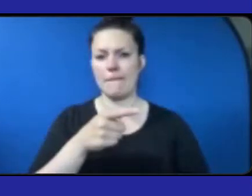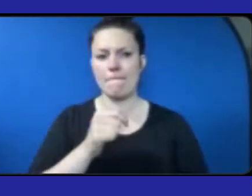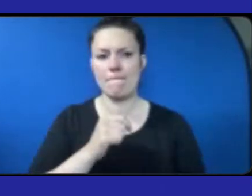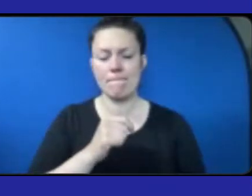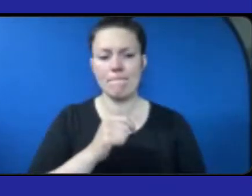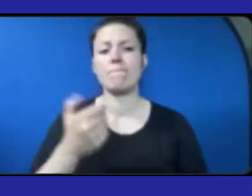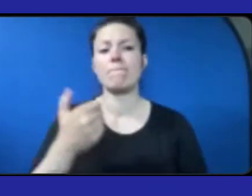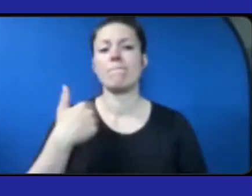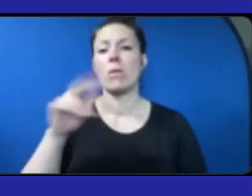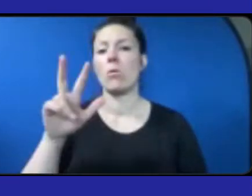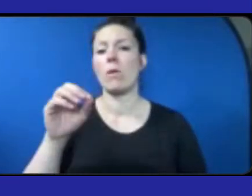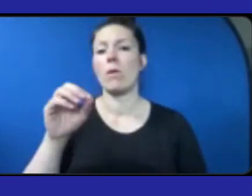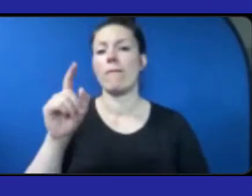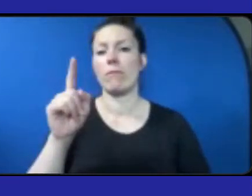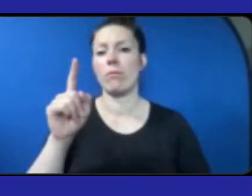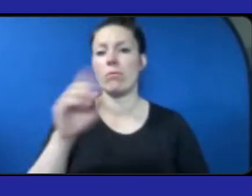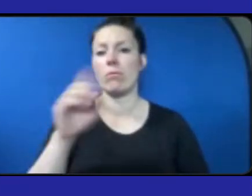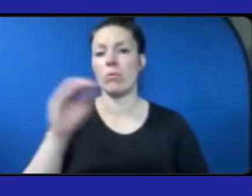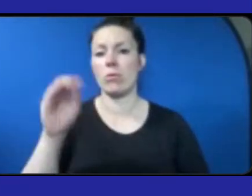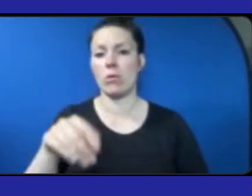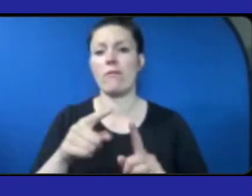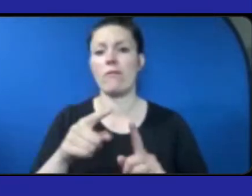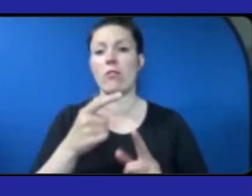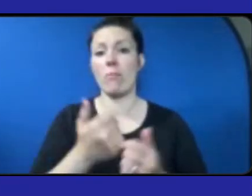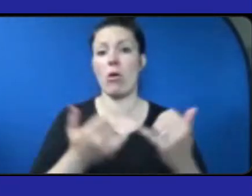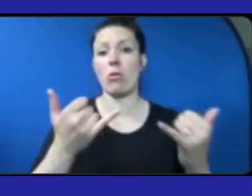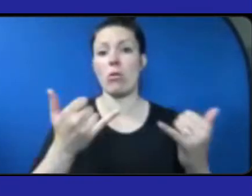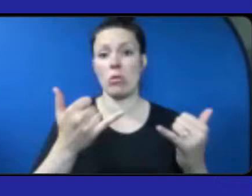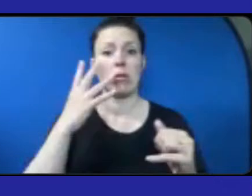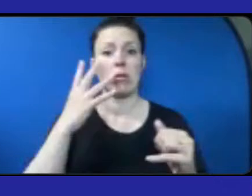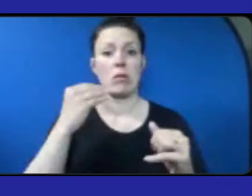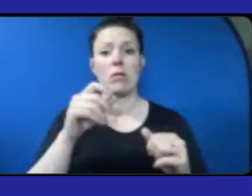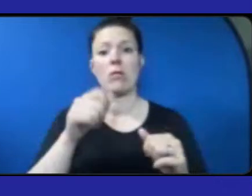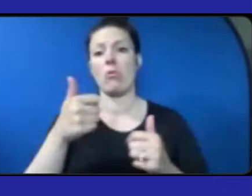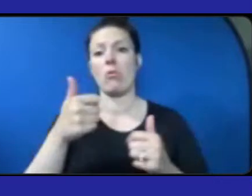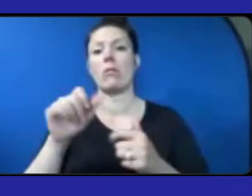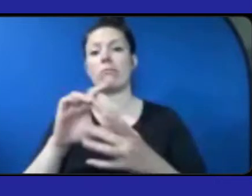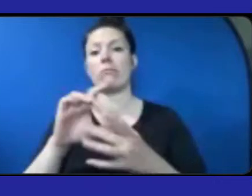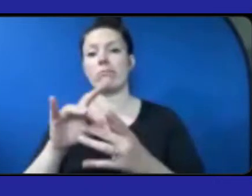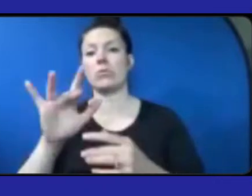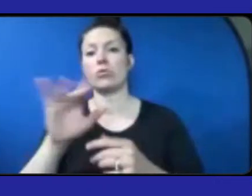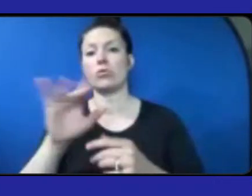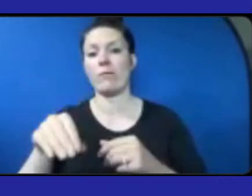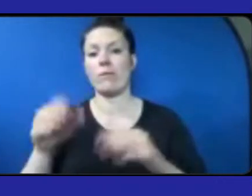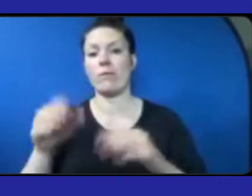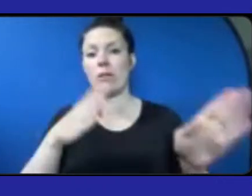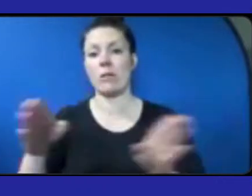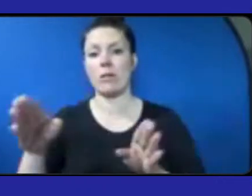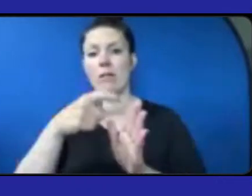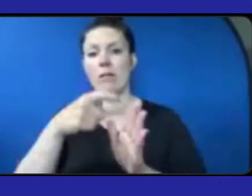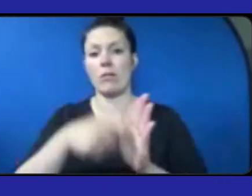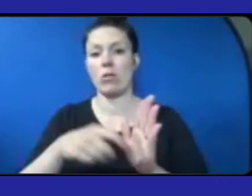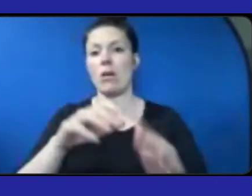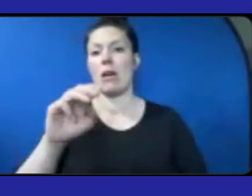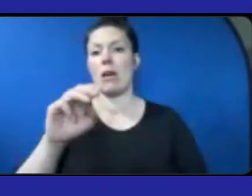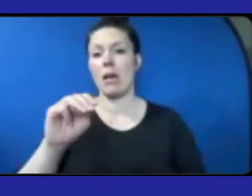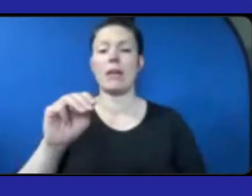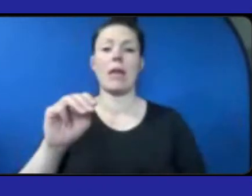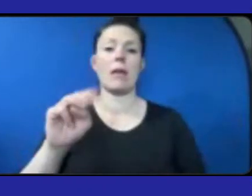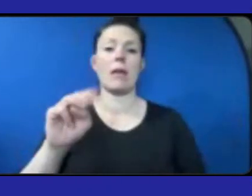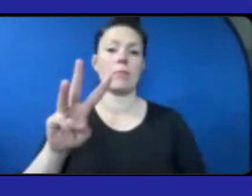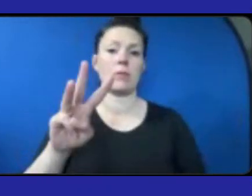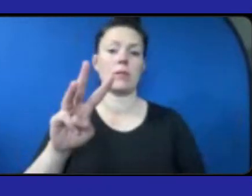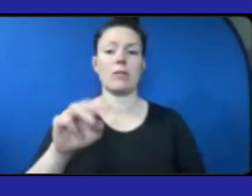had 30% for both relevant experience and thoroughness of the plan, 25% for cost, and 15% for MWBE, and the